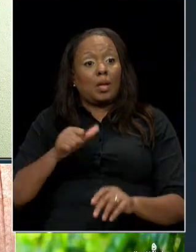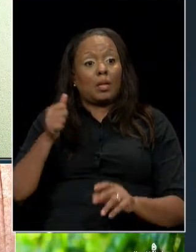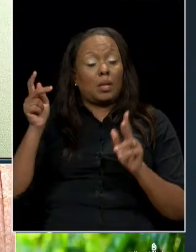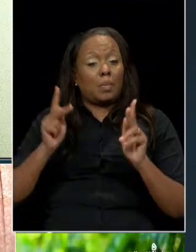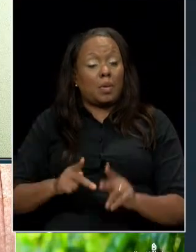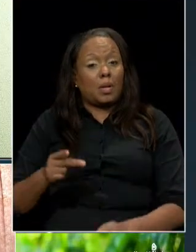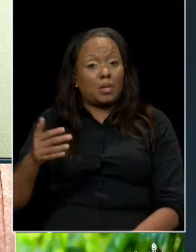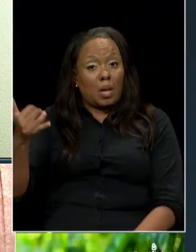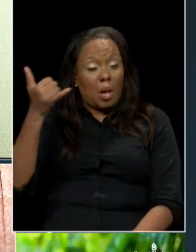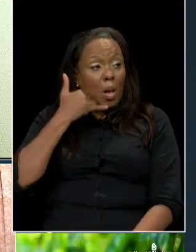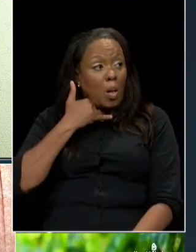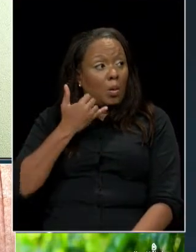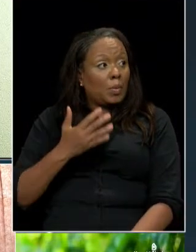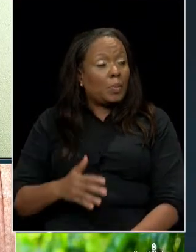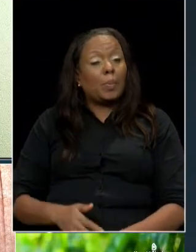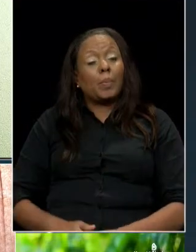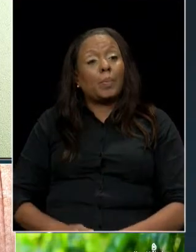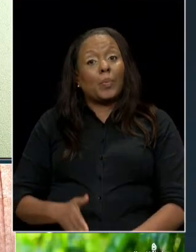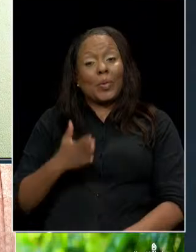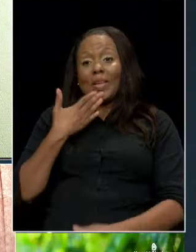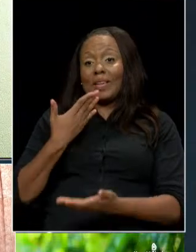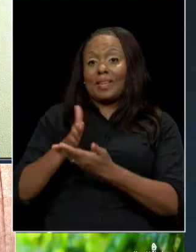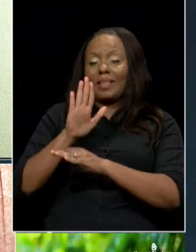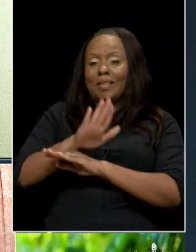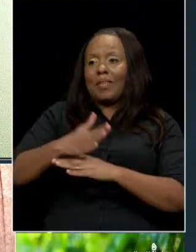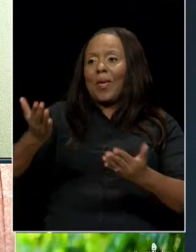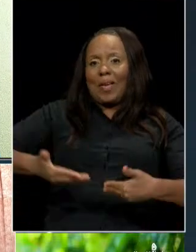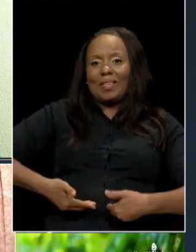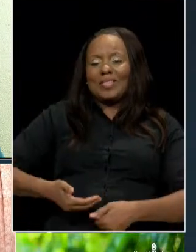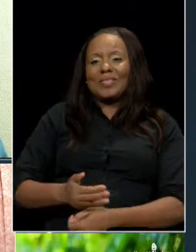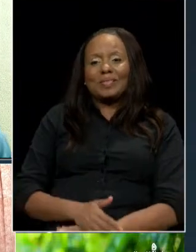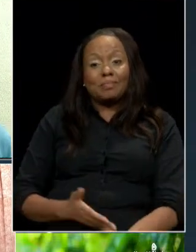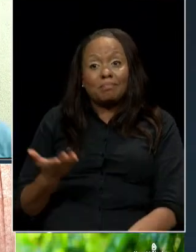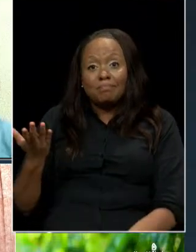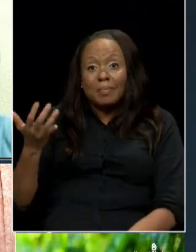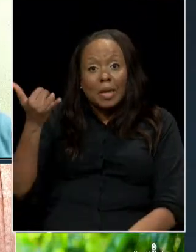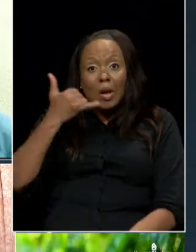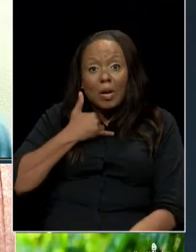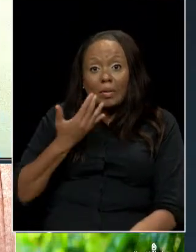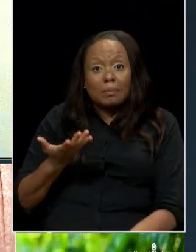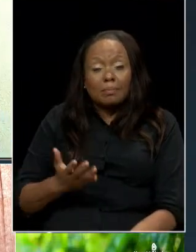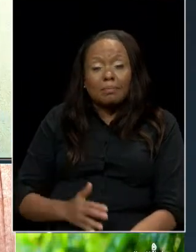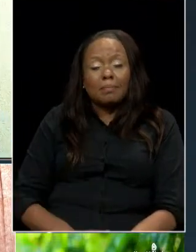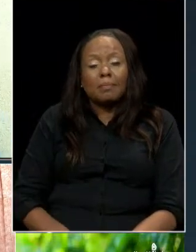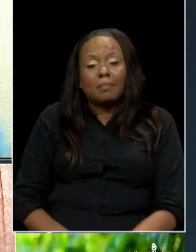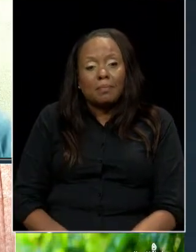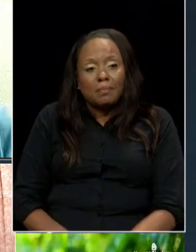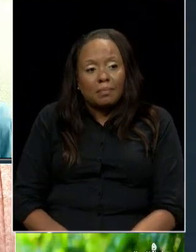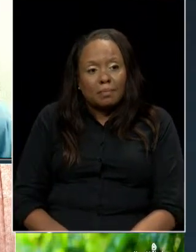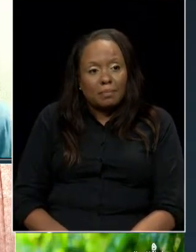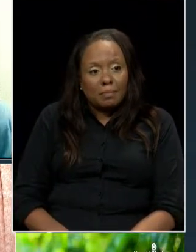that call now. Good evening. Welcome to Your Health, Your Action. Go ahead with your question.